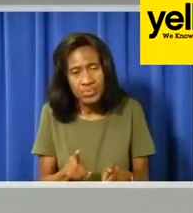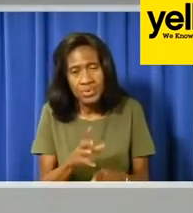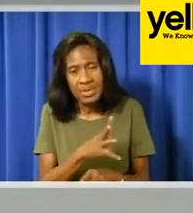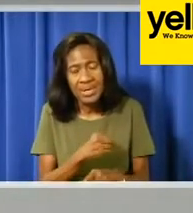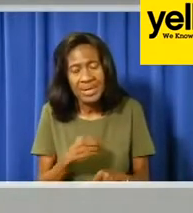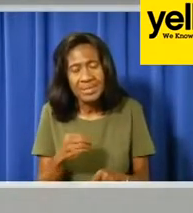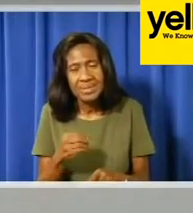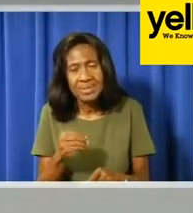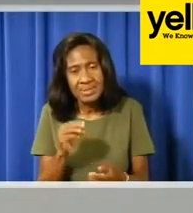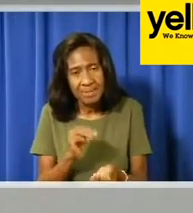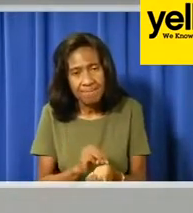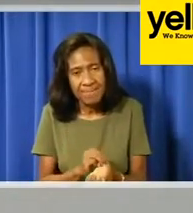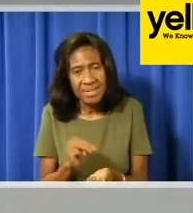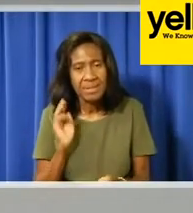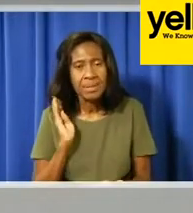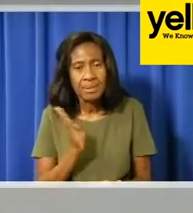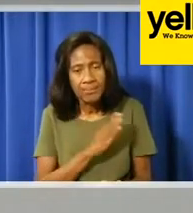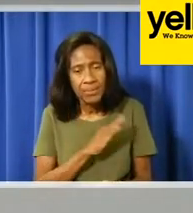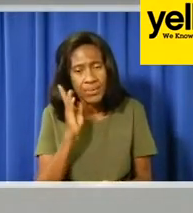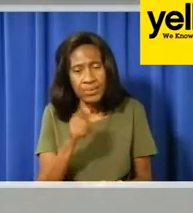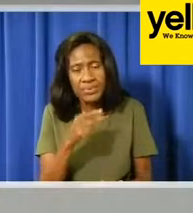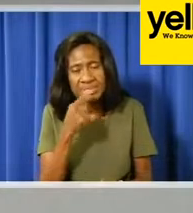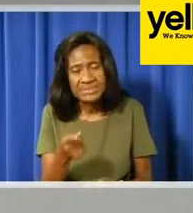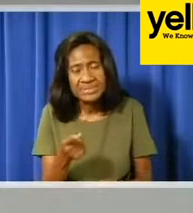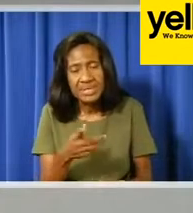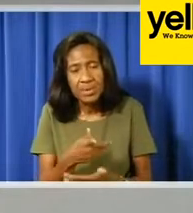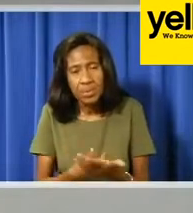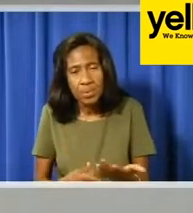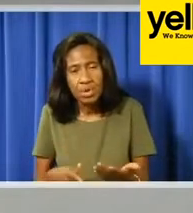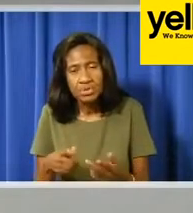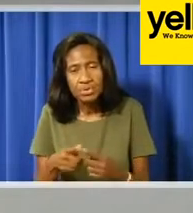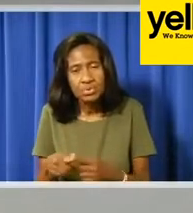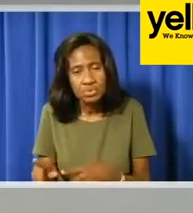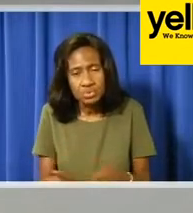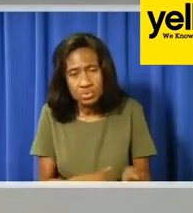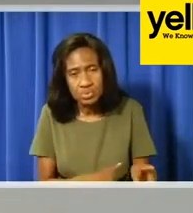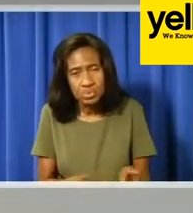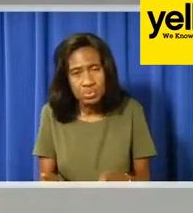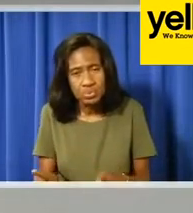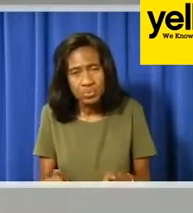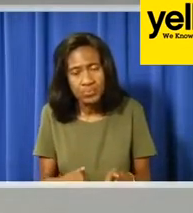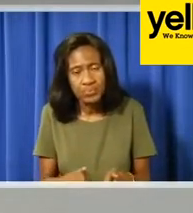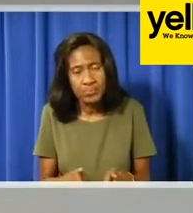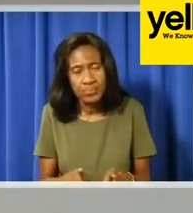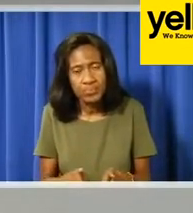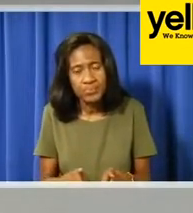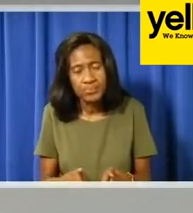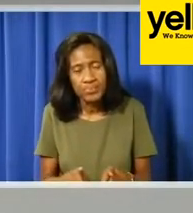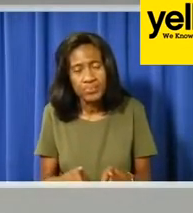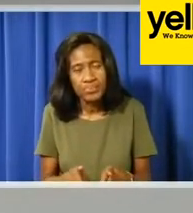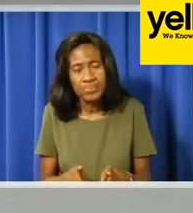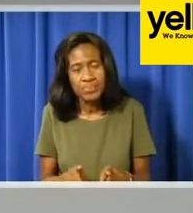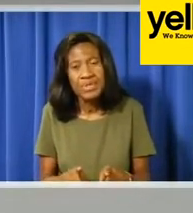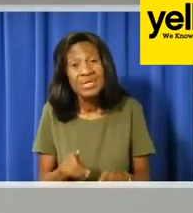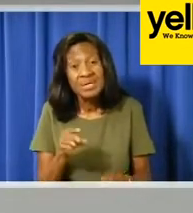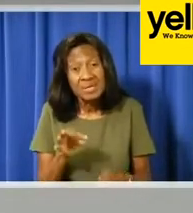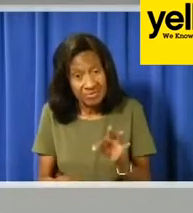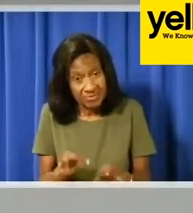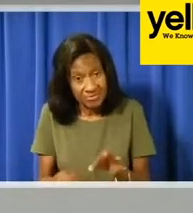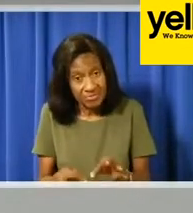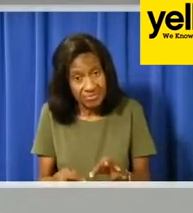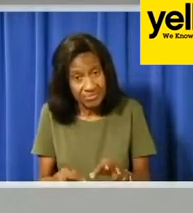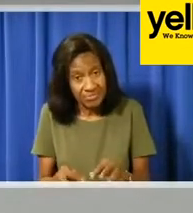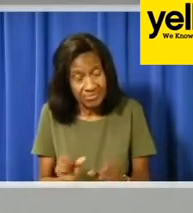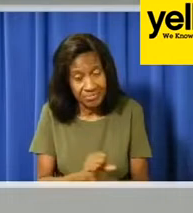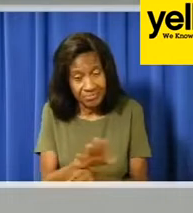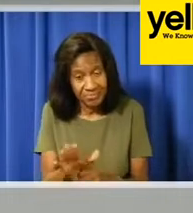recommendations to the government as to what actions to take. And we will then immediately take